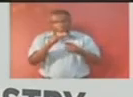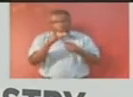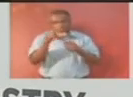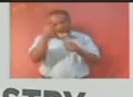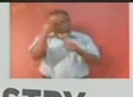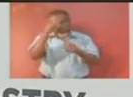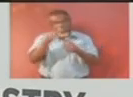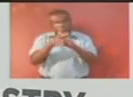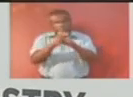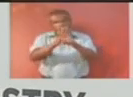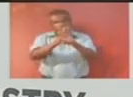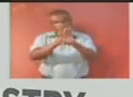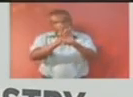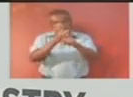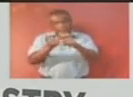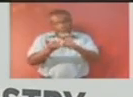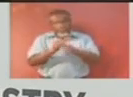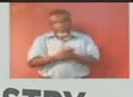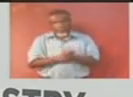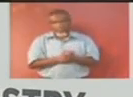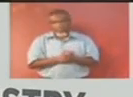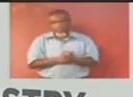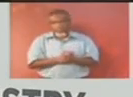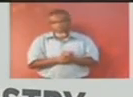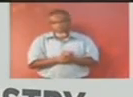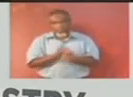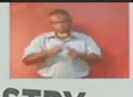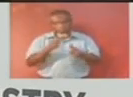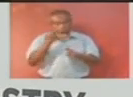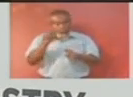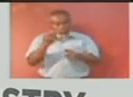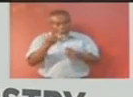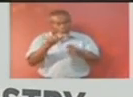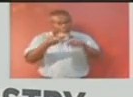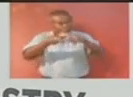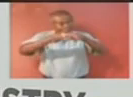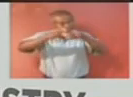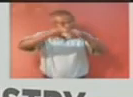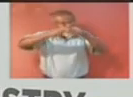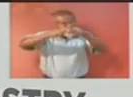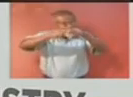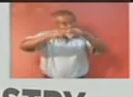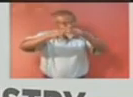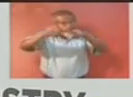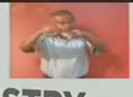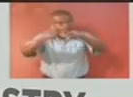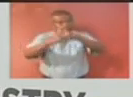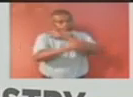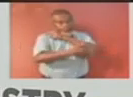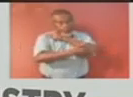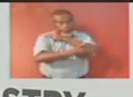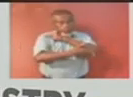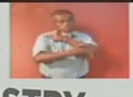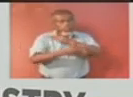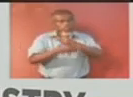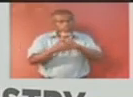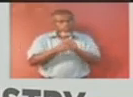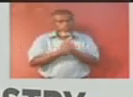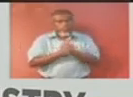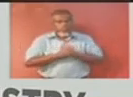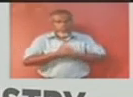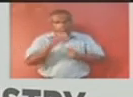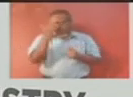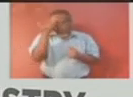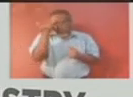have seen is surges in countries because they largely, yes, we have not